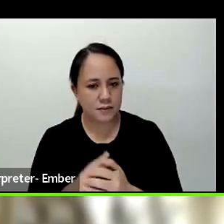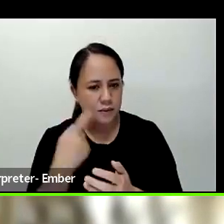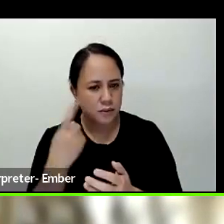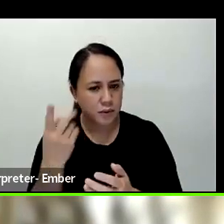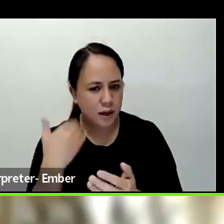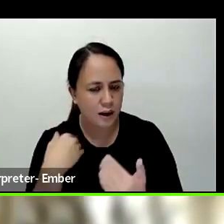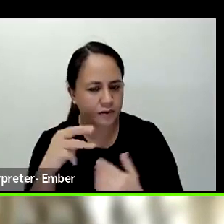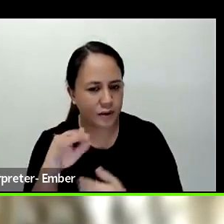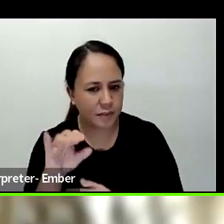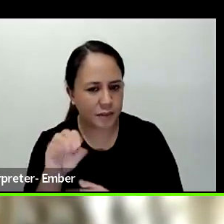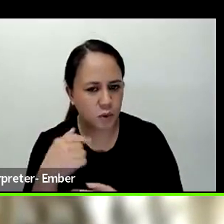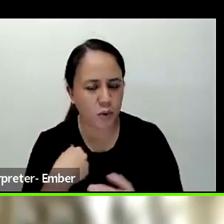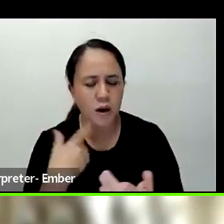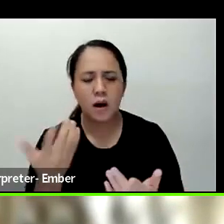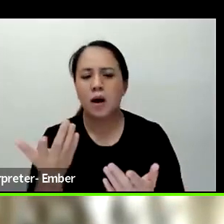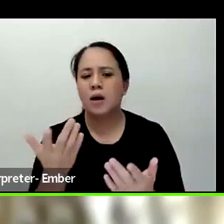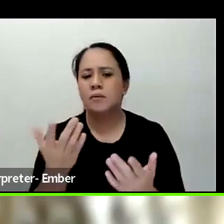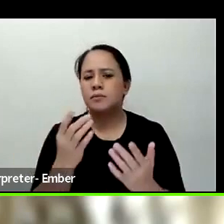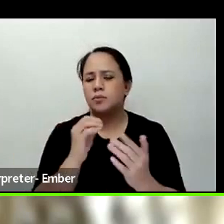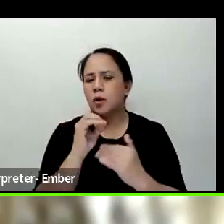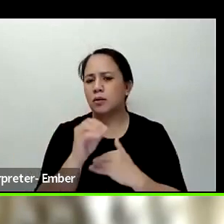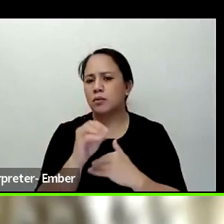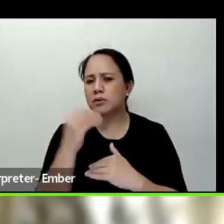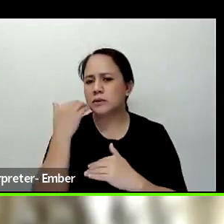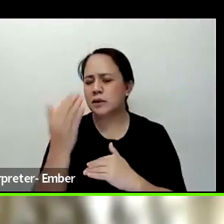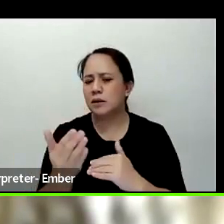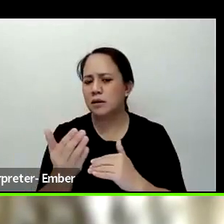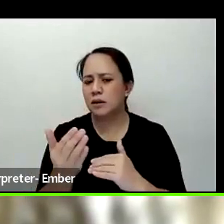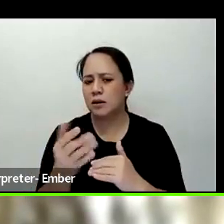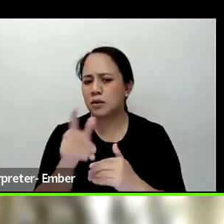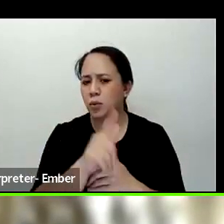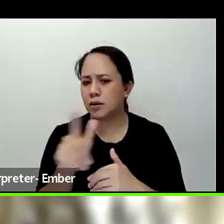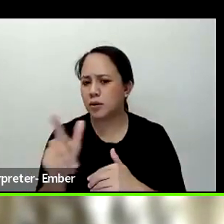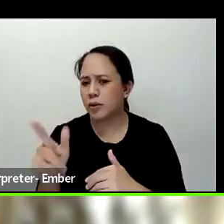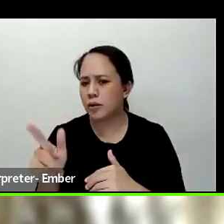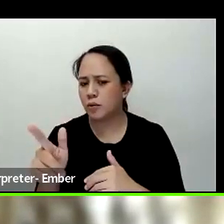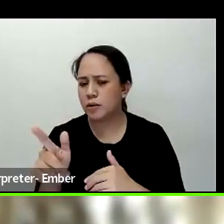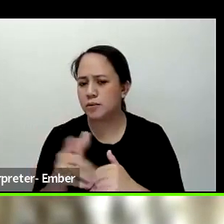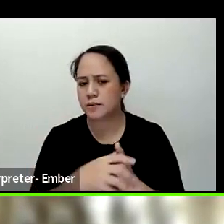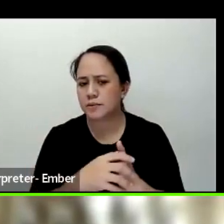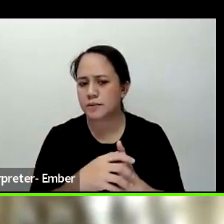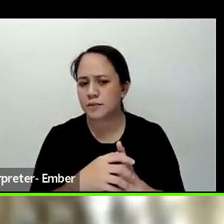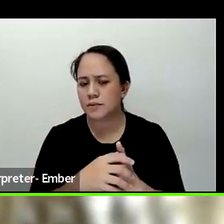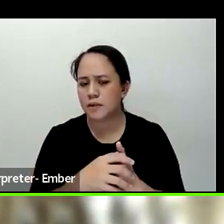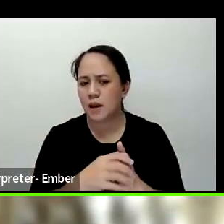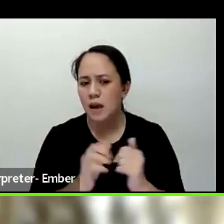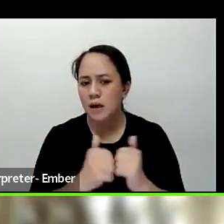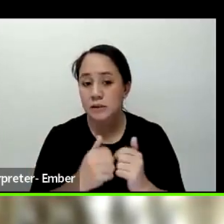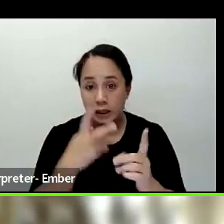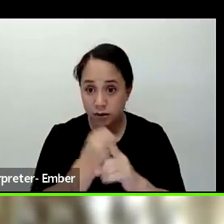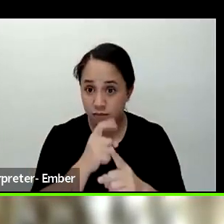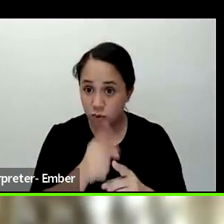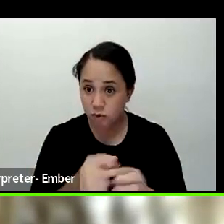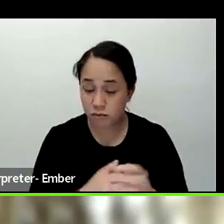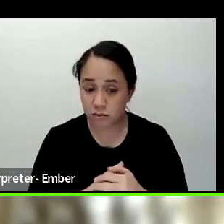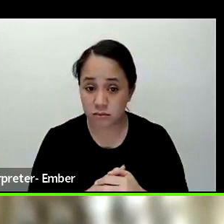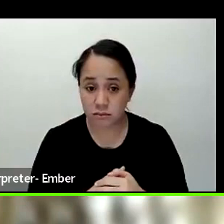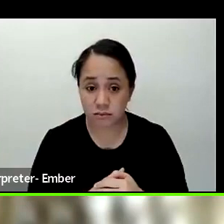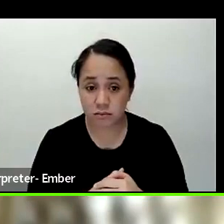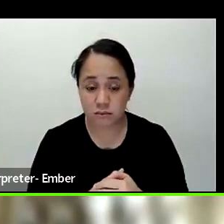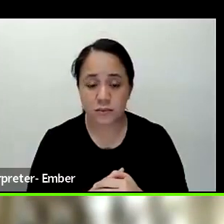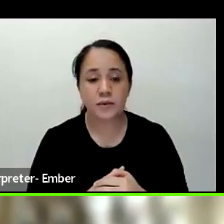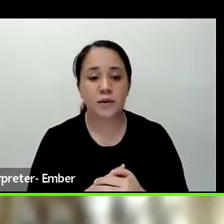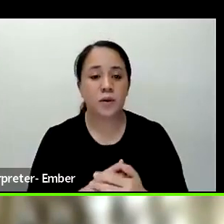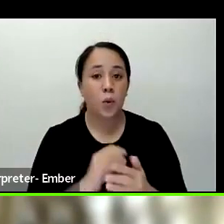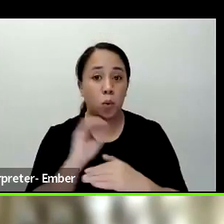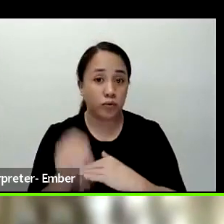an estimate of excess deaths in 2021. Kung na-ano ba yun? Na-achieve ba yun? sumobra